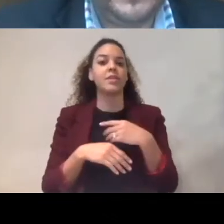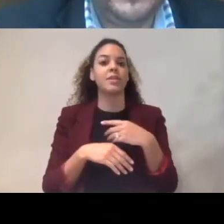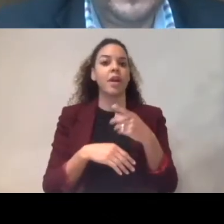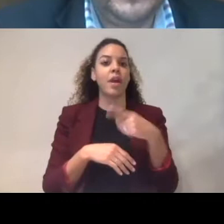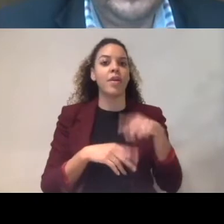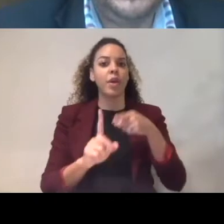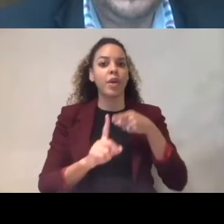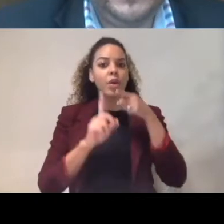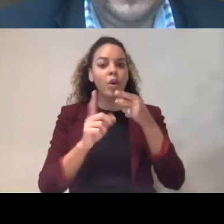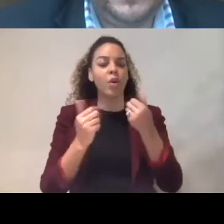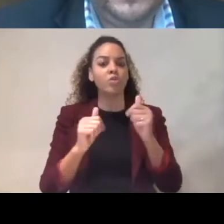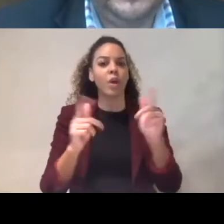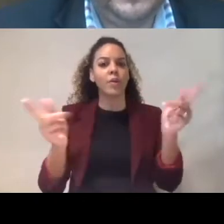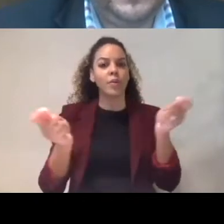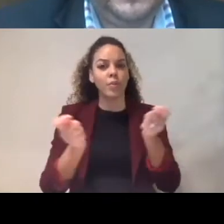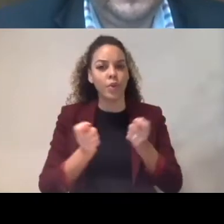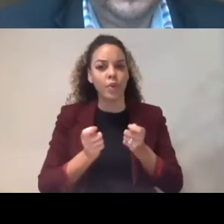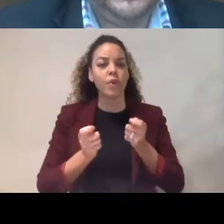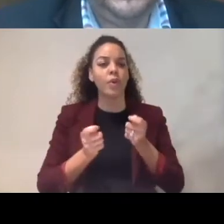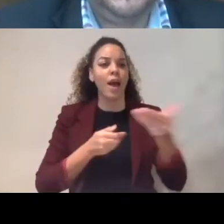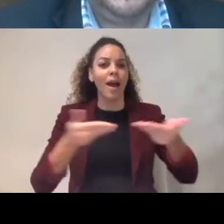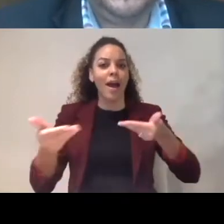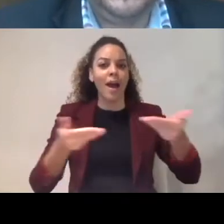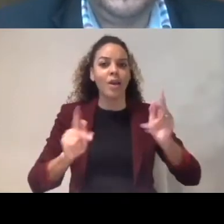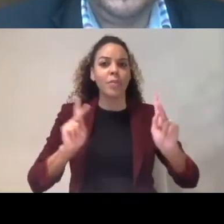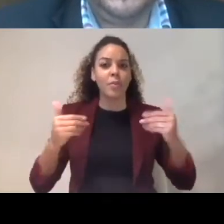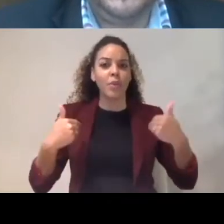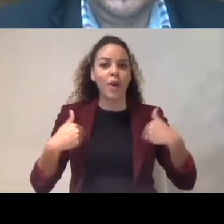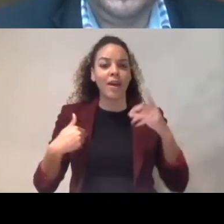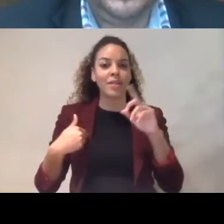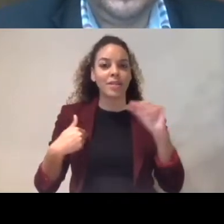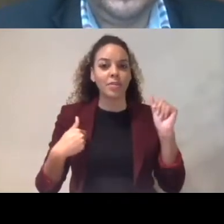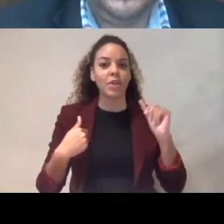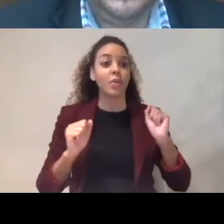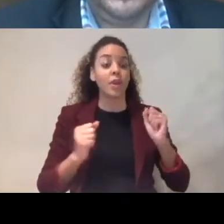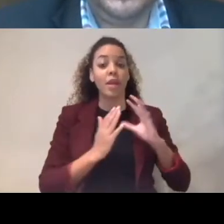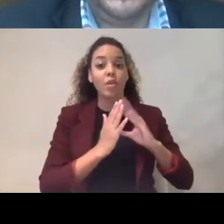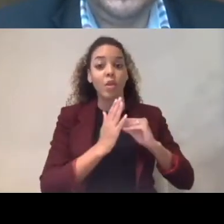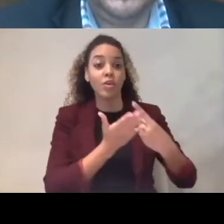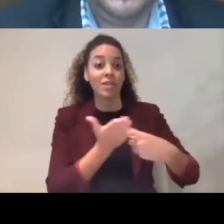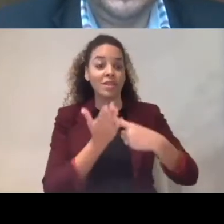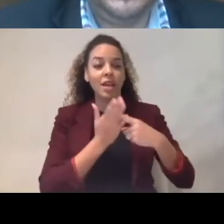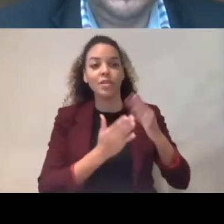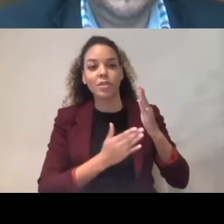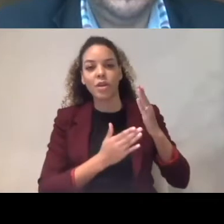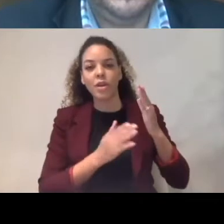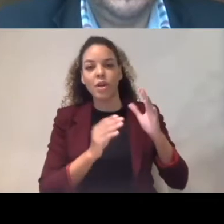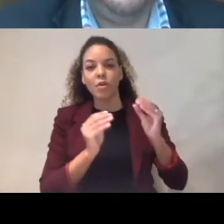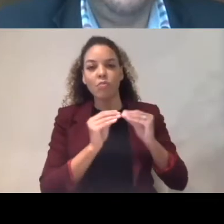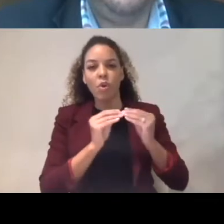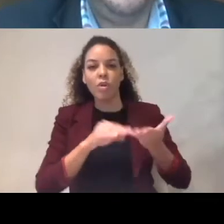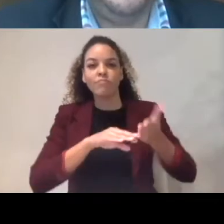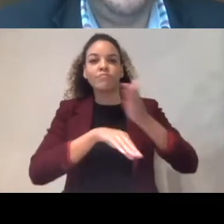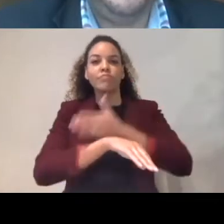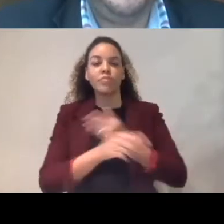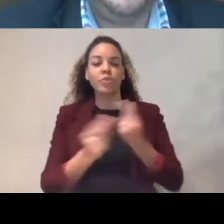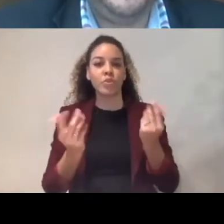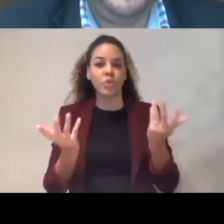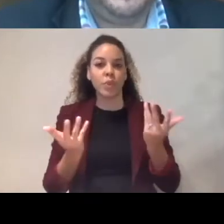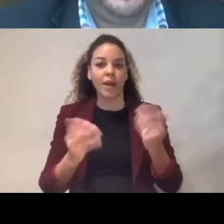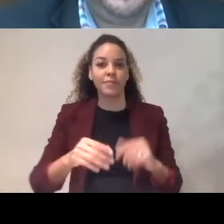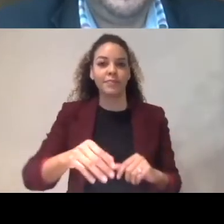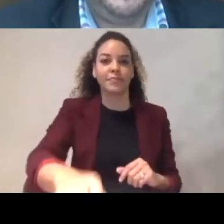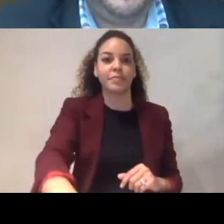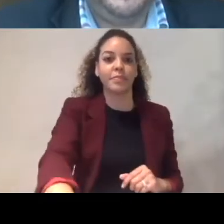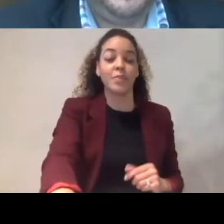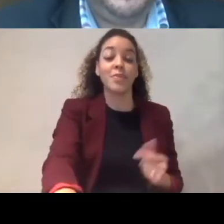in the talents of people with disabilities, and learn what more can be done. So to kick off this panel, I'm turning over the Zoom to